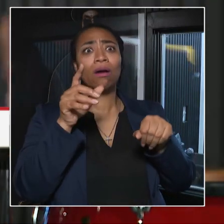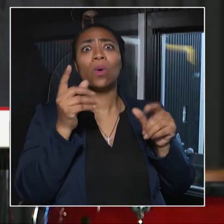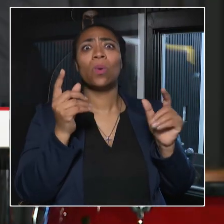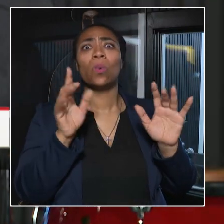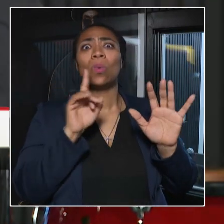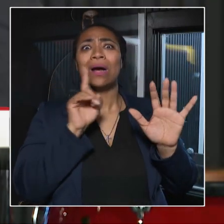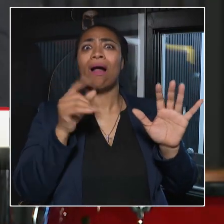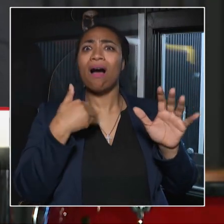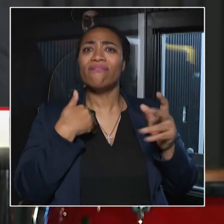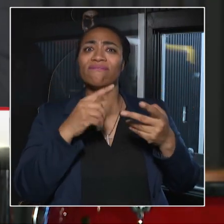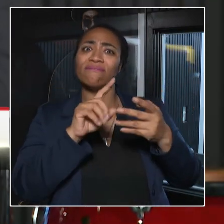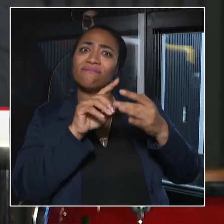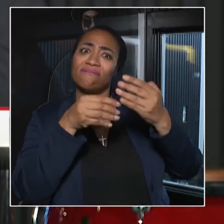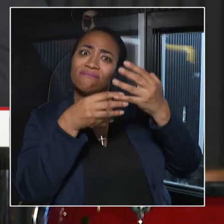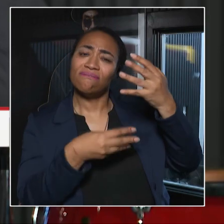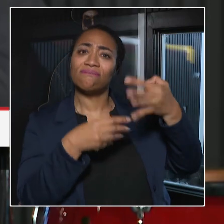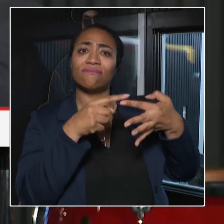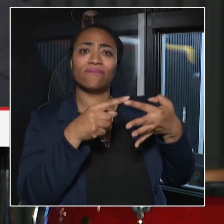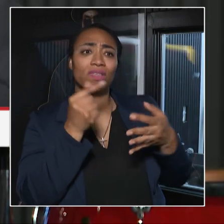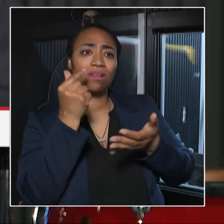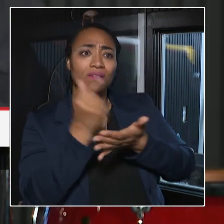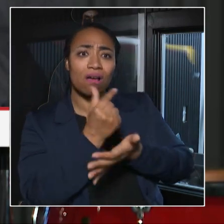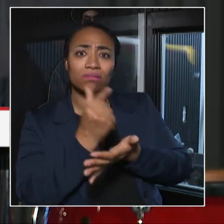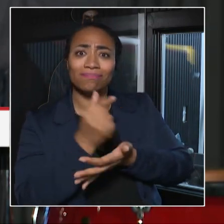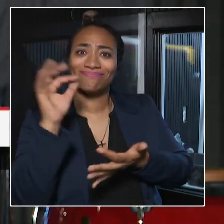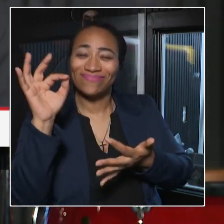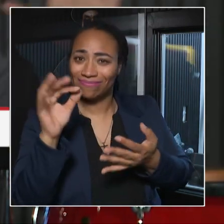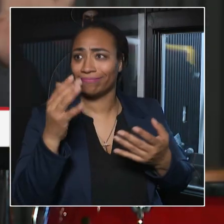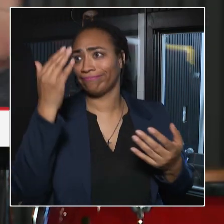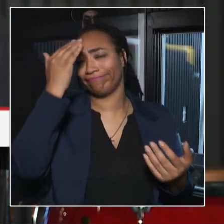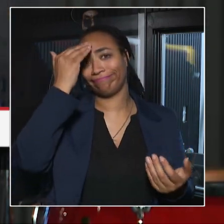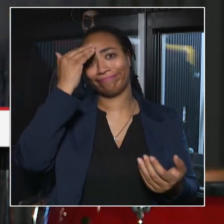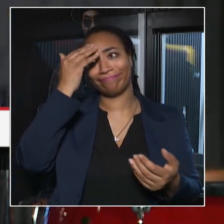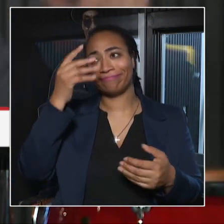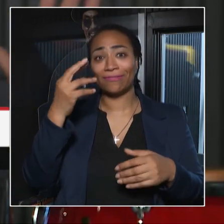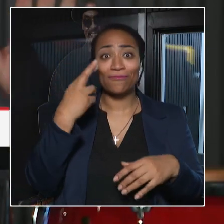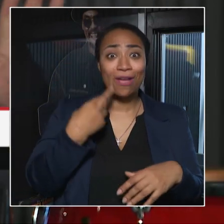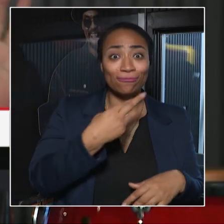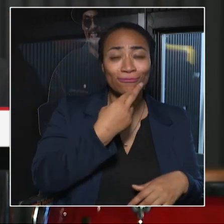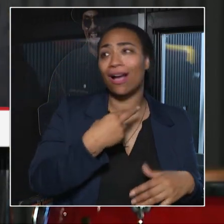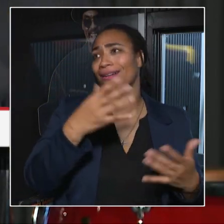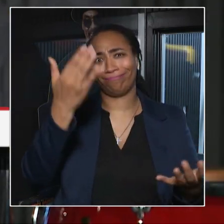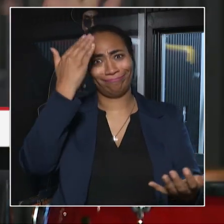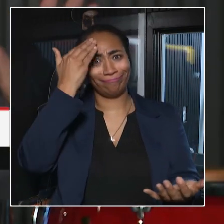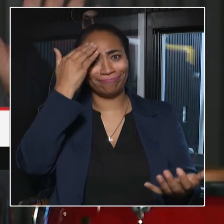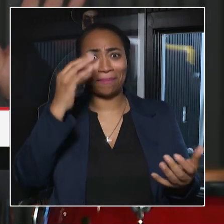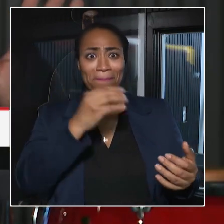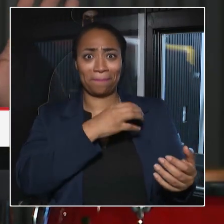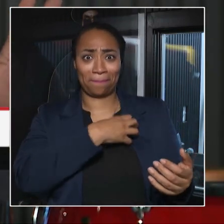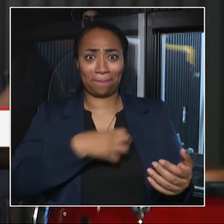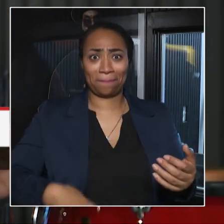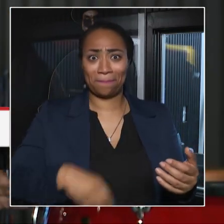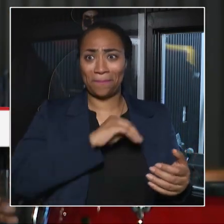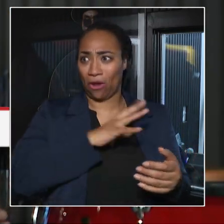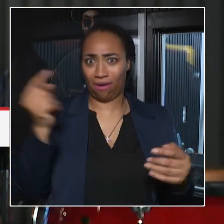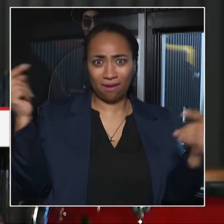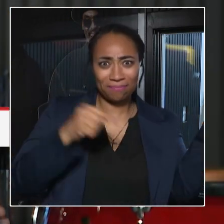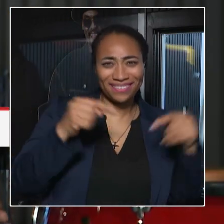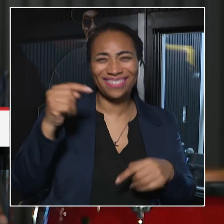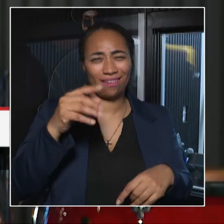You have across the street, you have Grounded. Oh my God, state-of-the-art healing space and coffee shop, right? You go